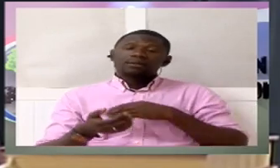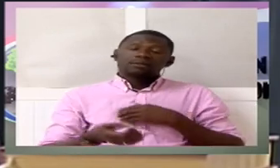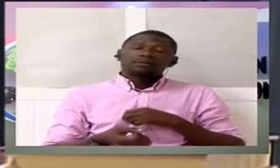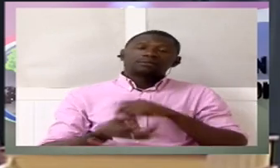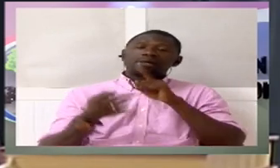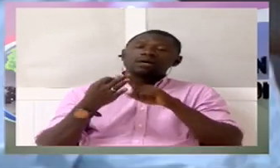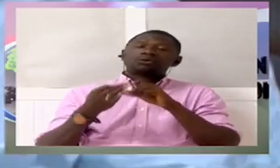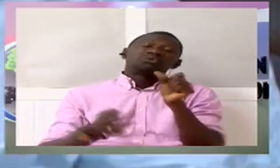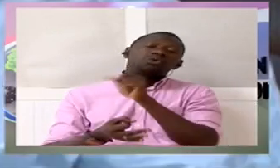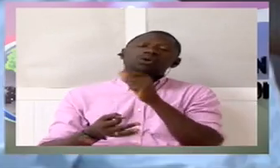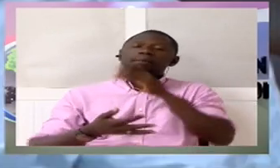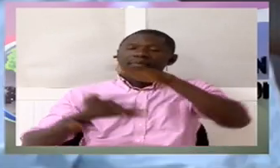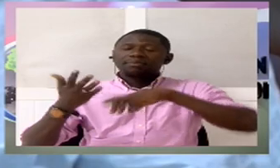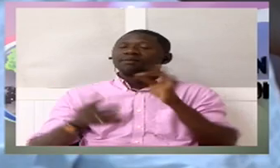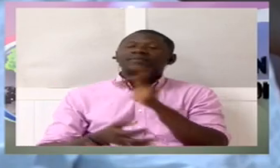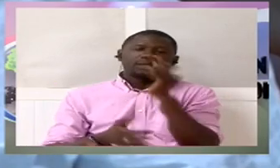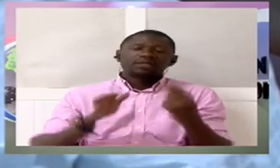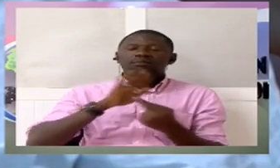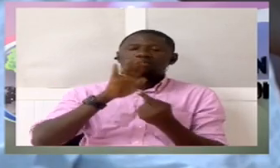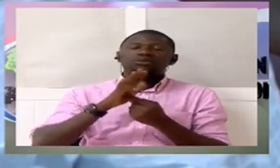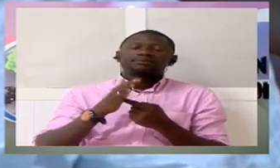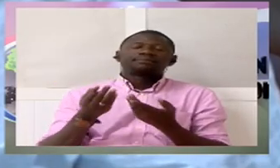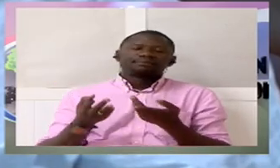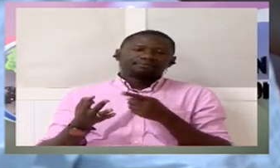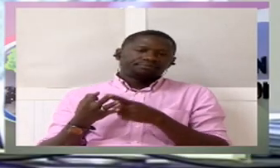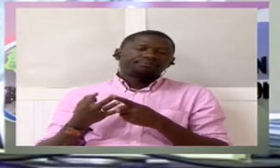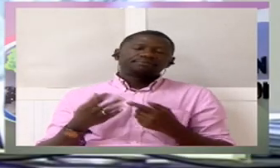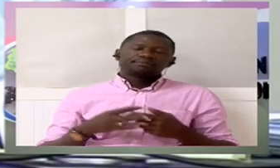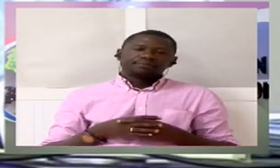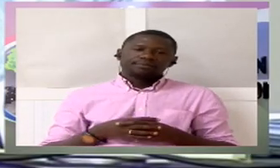meli alango ikumayat. And other important documents.